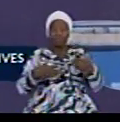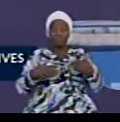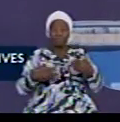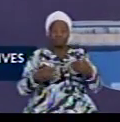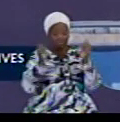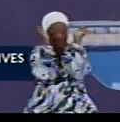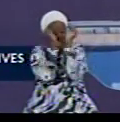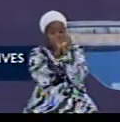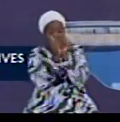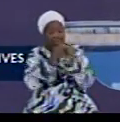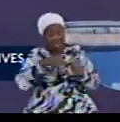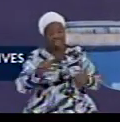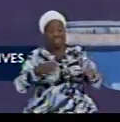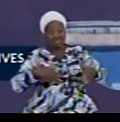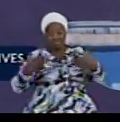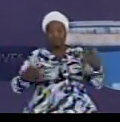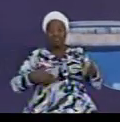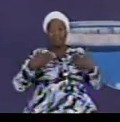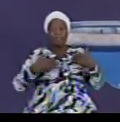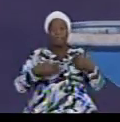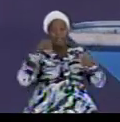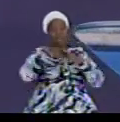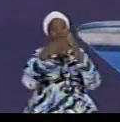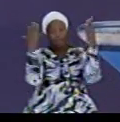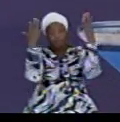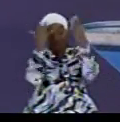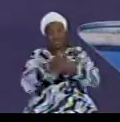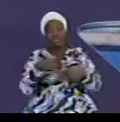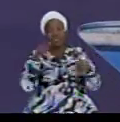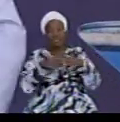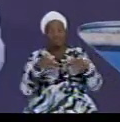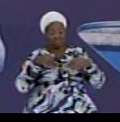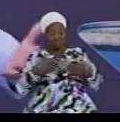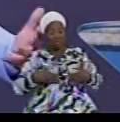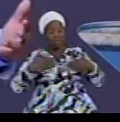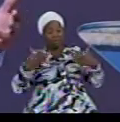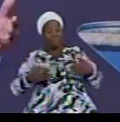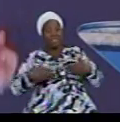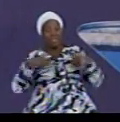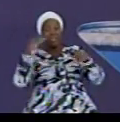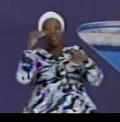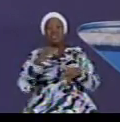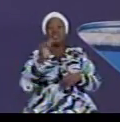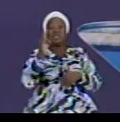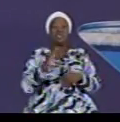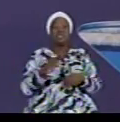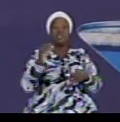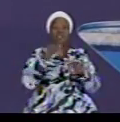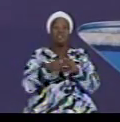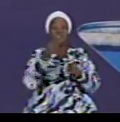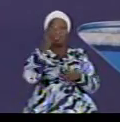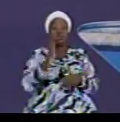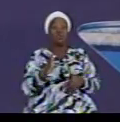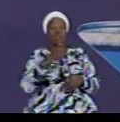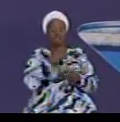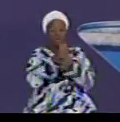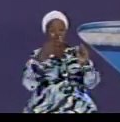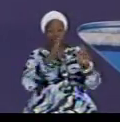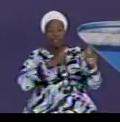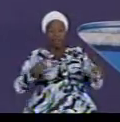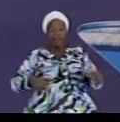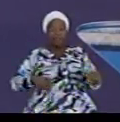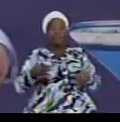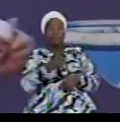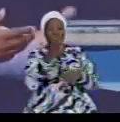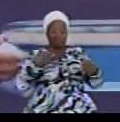Captured, they were rejoicing. Imprisoned, they were rejoicing. You got the salvation of the Lord, they were